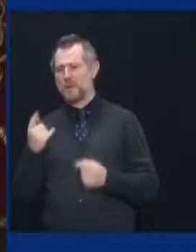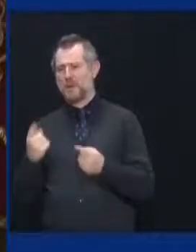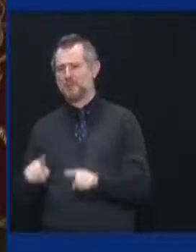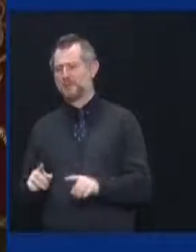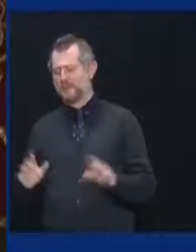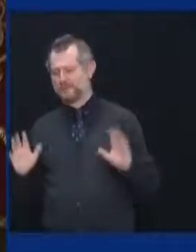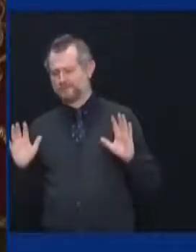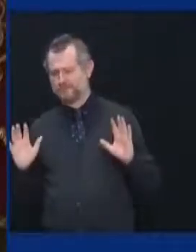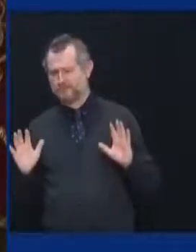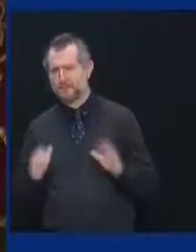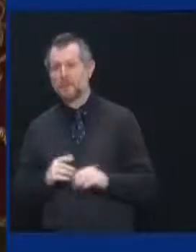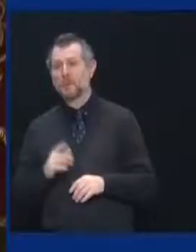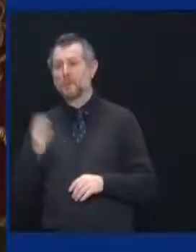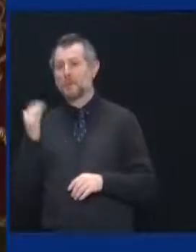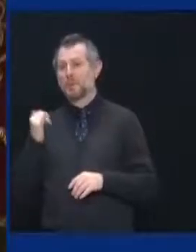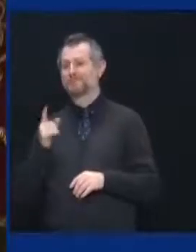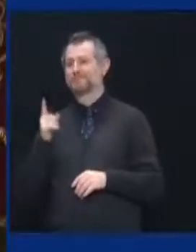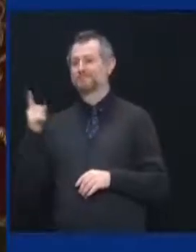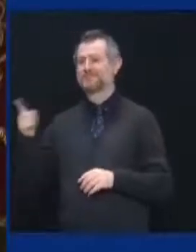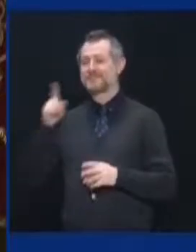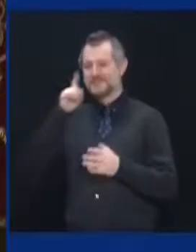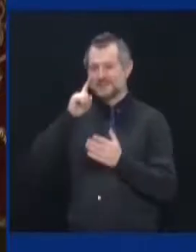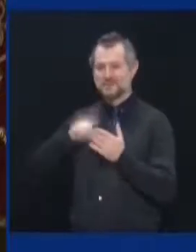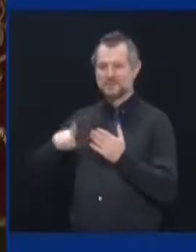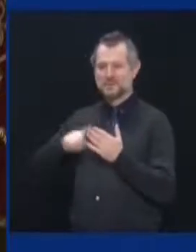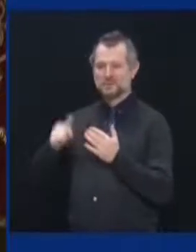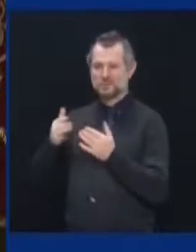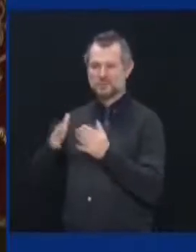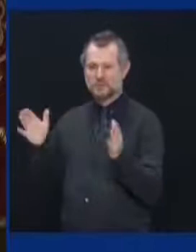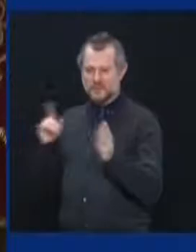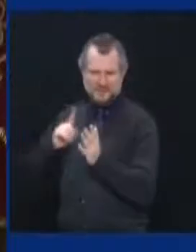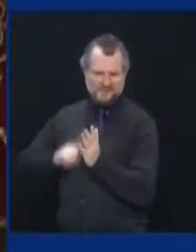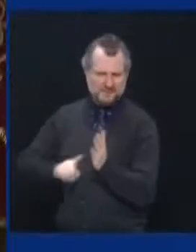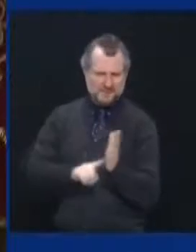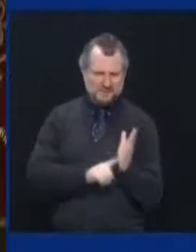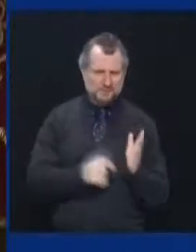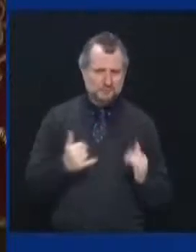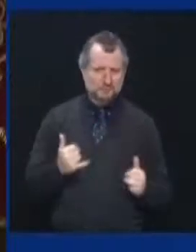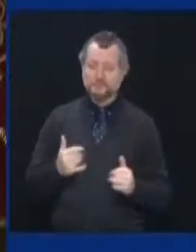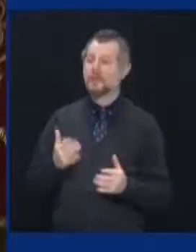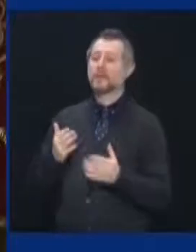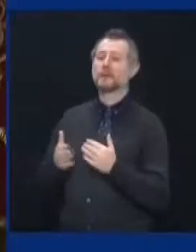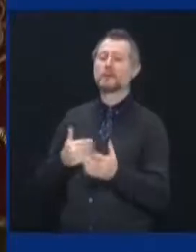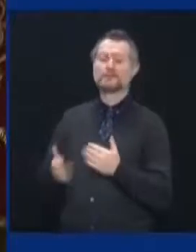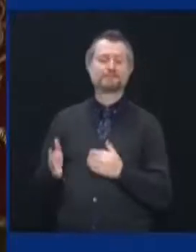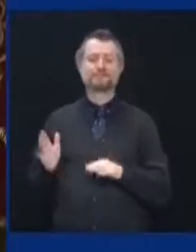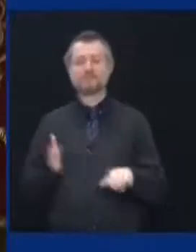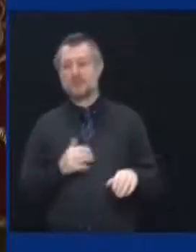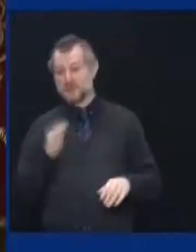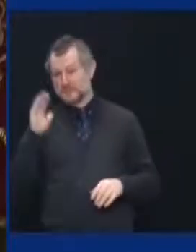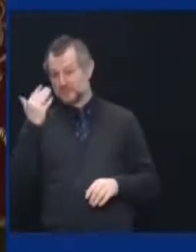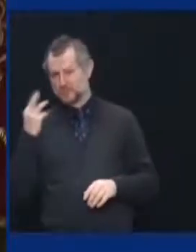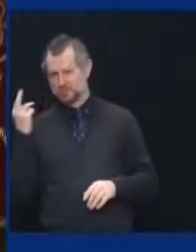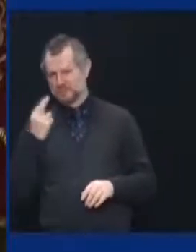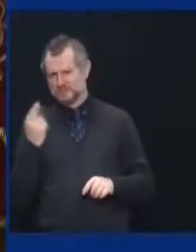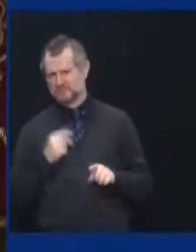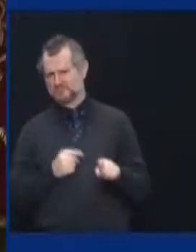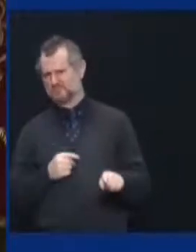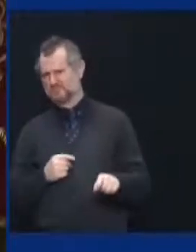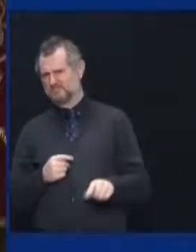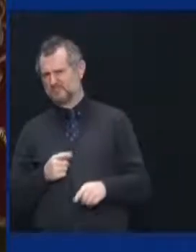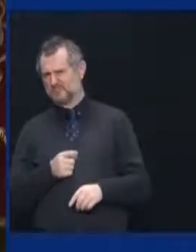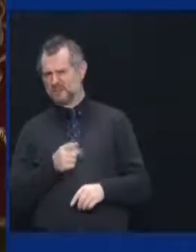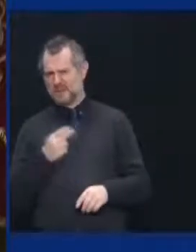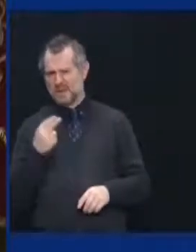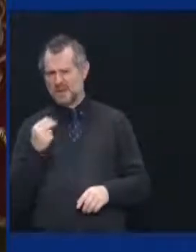referred to the Inspector General's office, so they'll do their review, but the hypothesis is either it was hacked or there